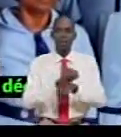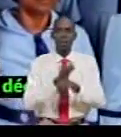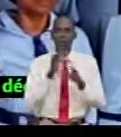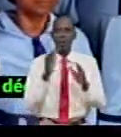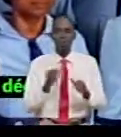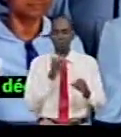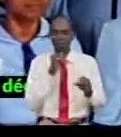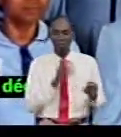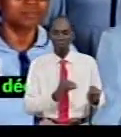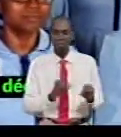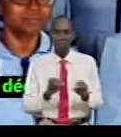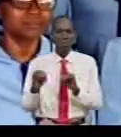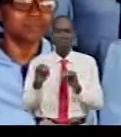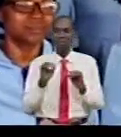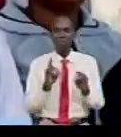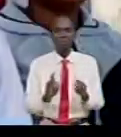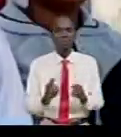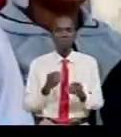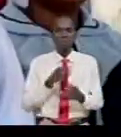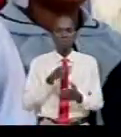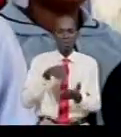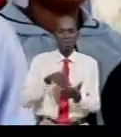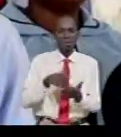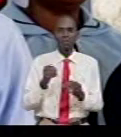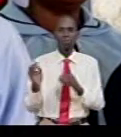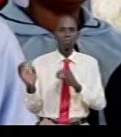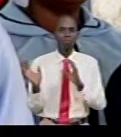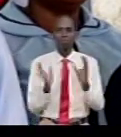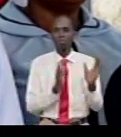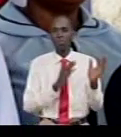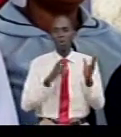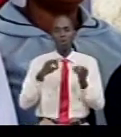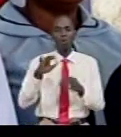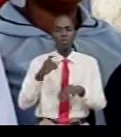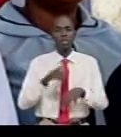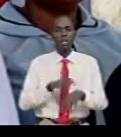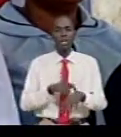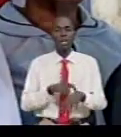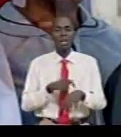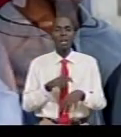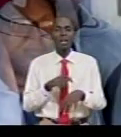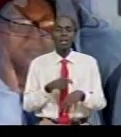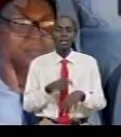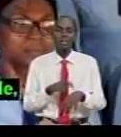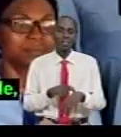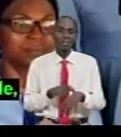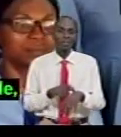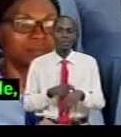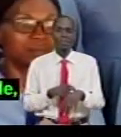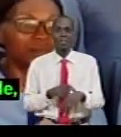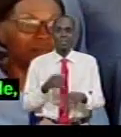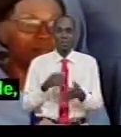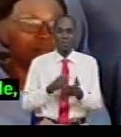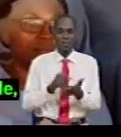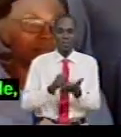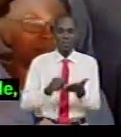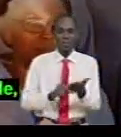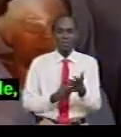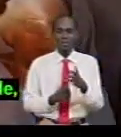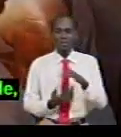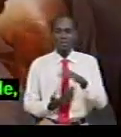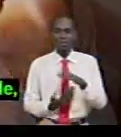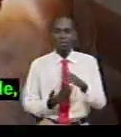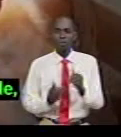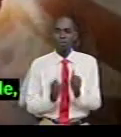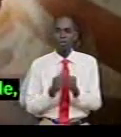Like a rock home down, tread me the raging storms of time. It